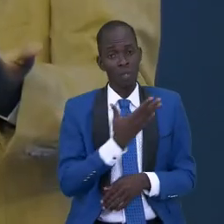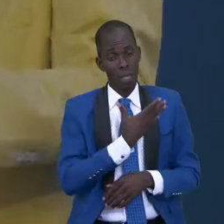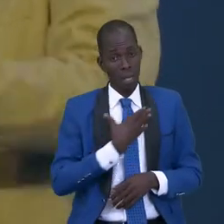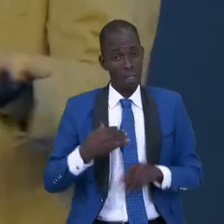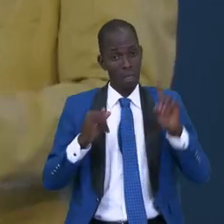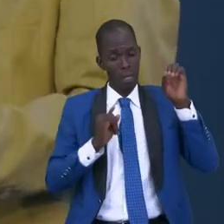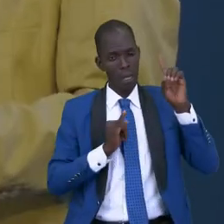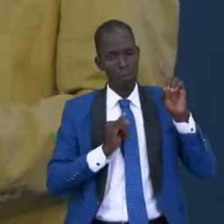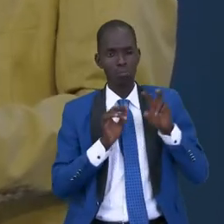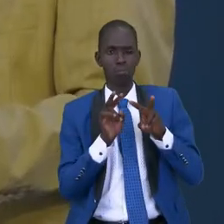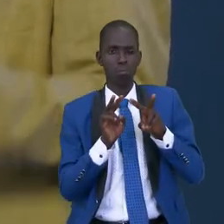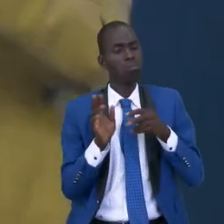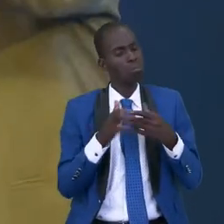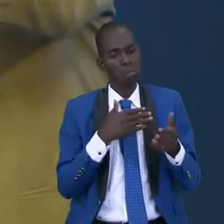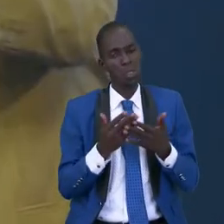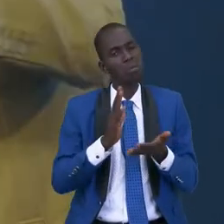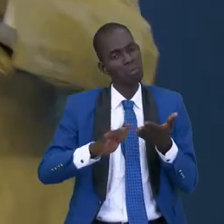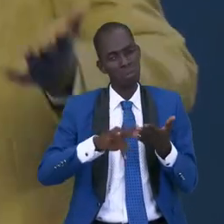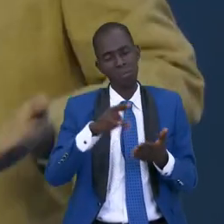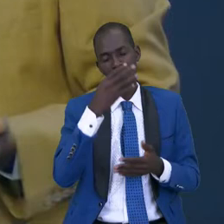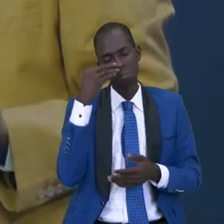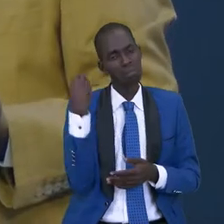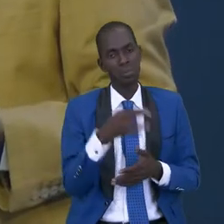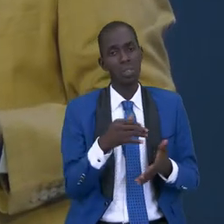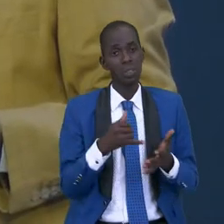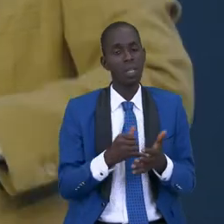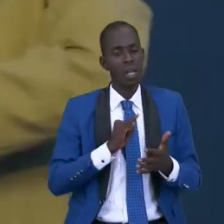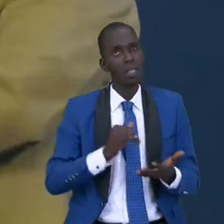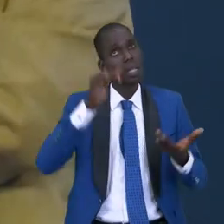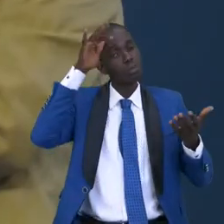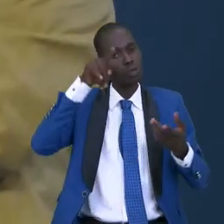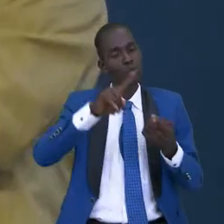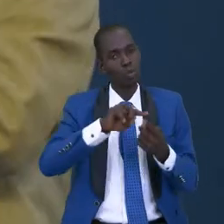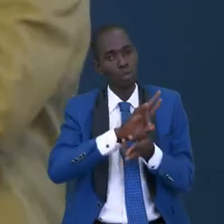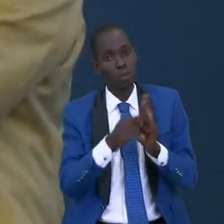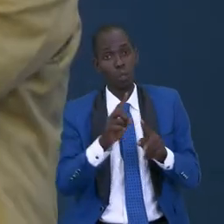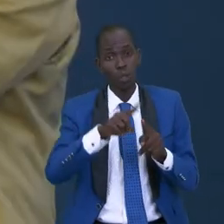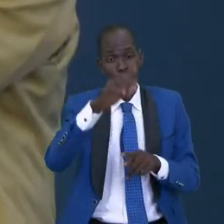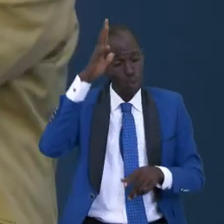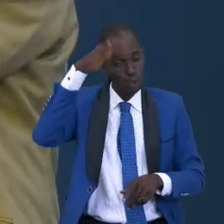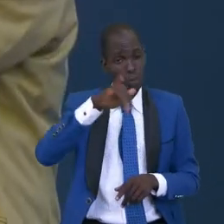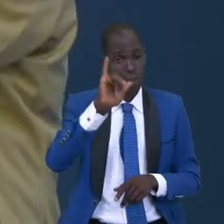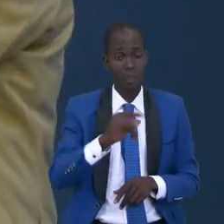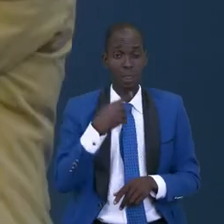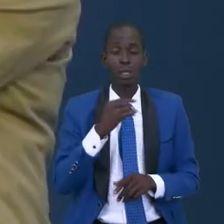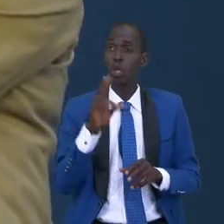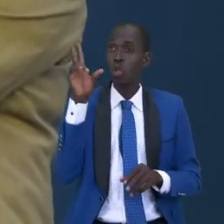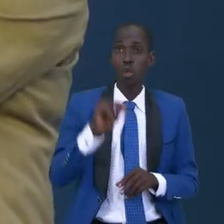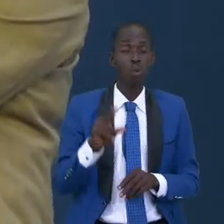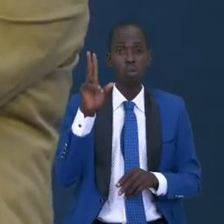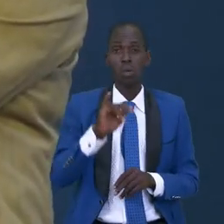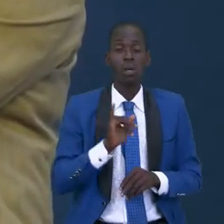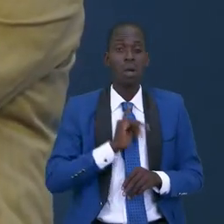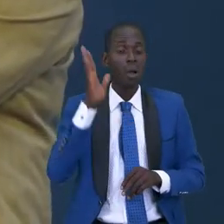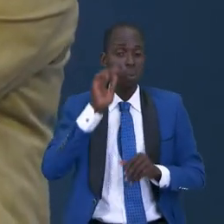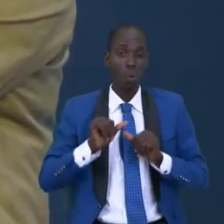that. I'll forgive you. But now you shall repent. And you say, no, I'll keep on driving the